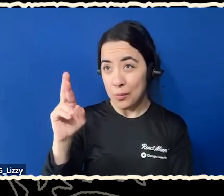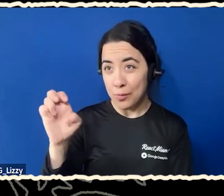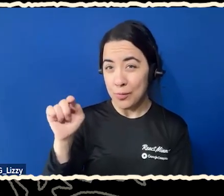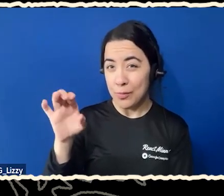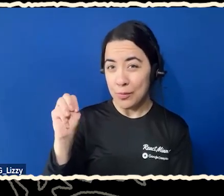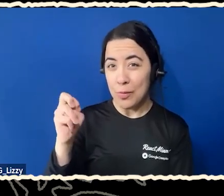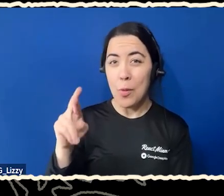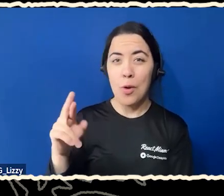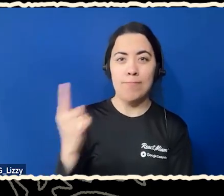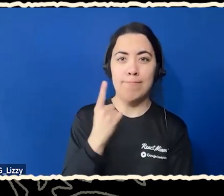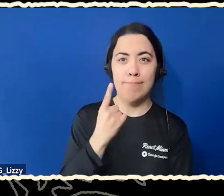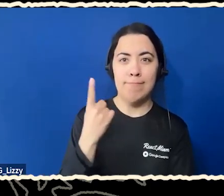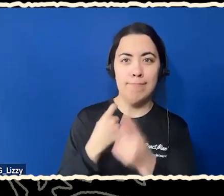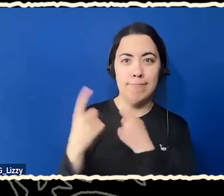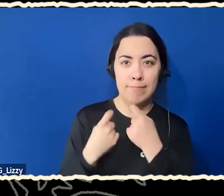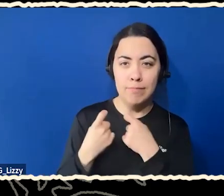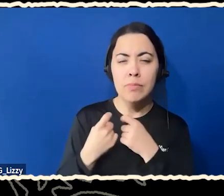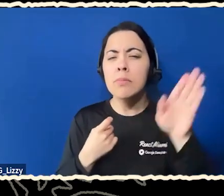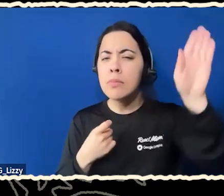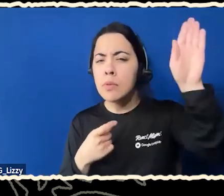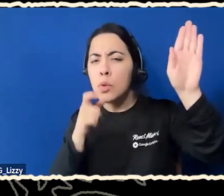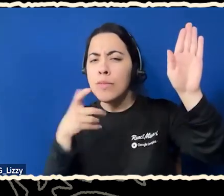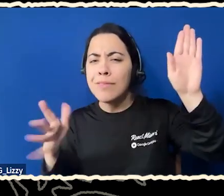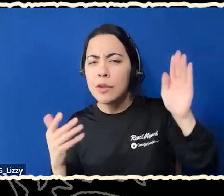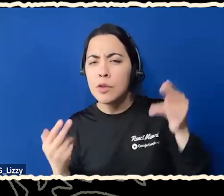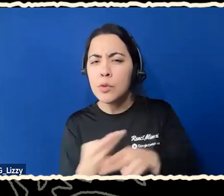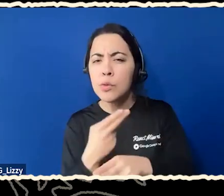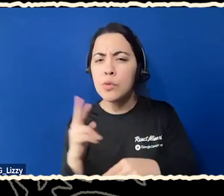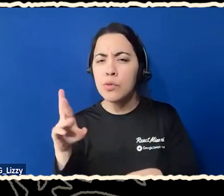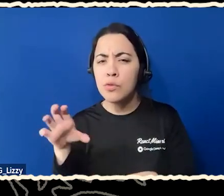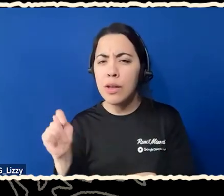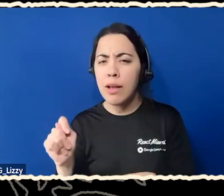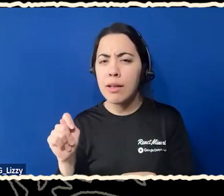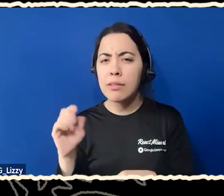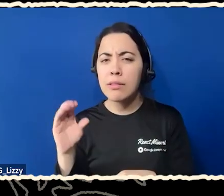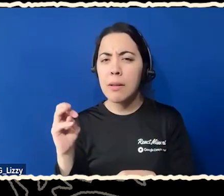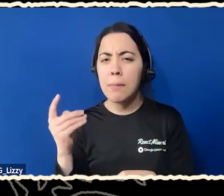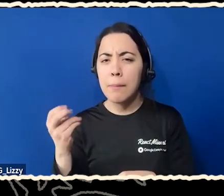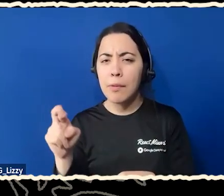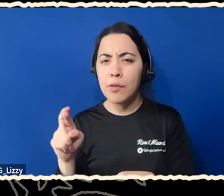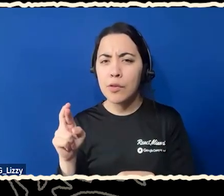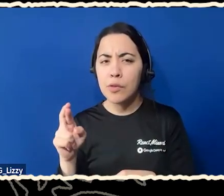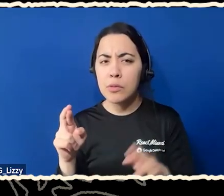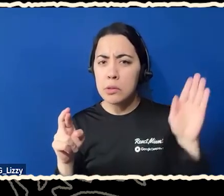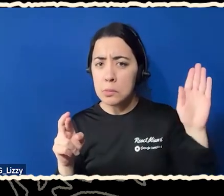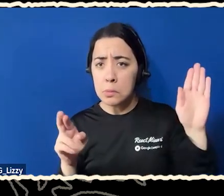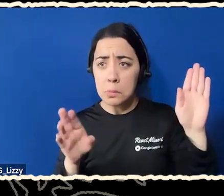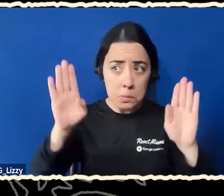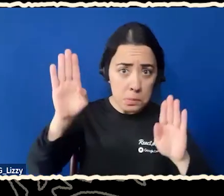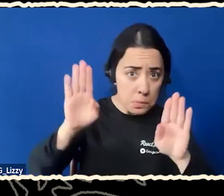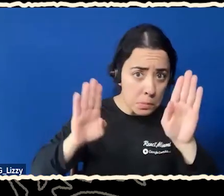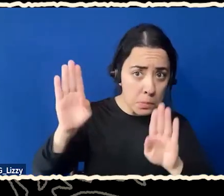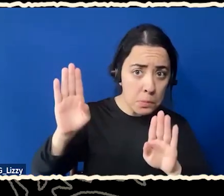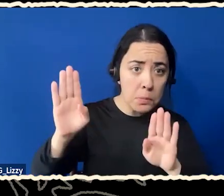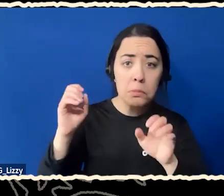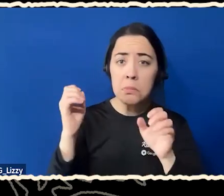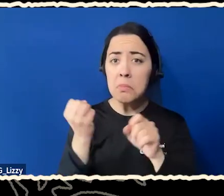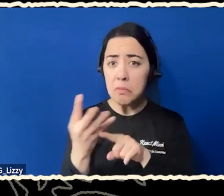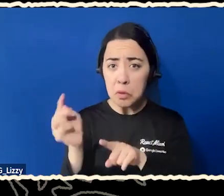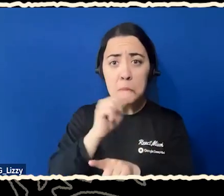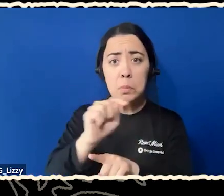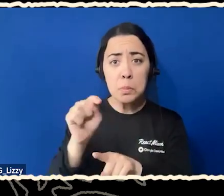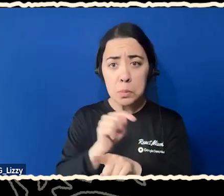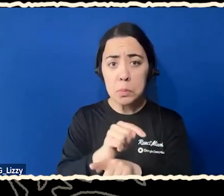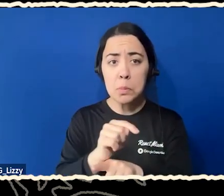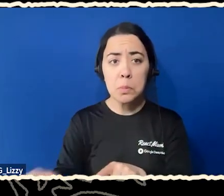Real fast, how many of you have actually used the React compiler in any of your projects? I see a handful of hands.